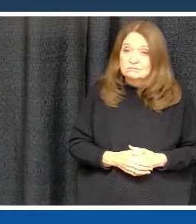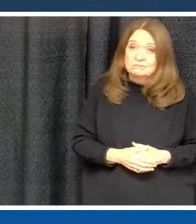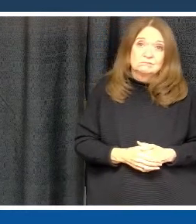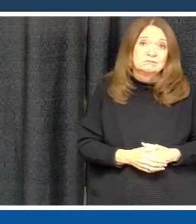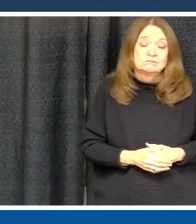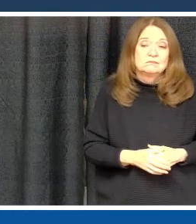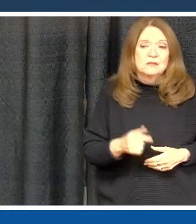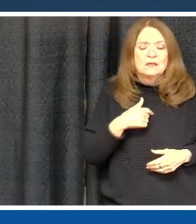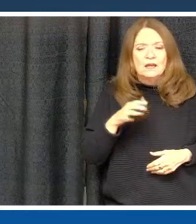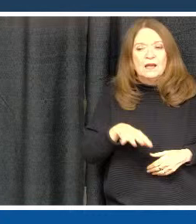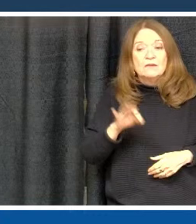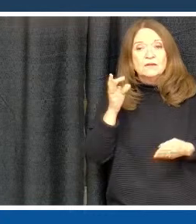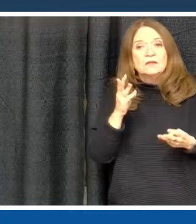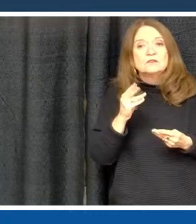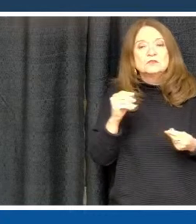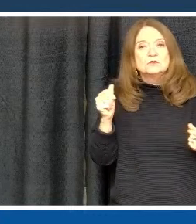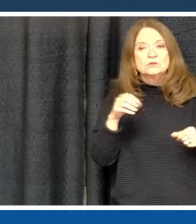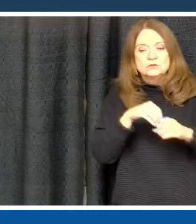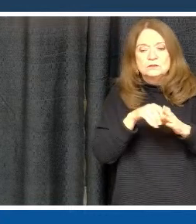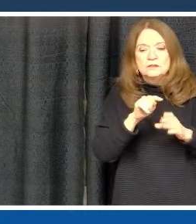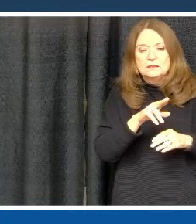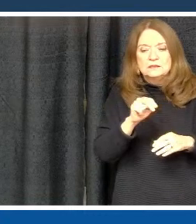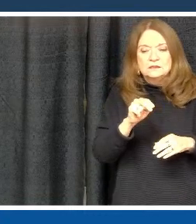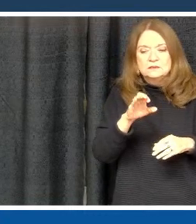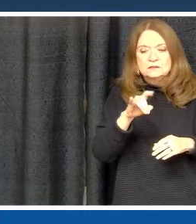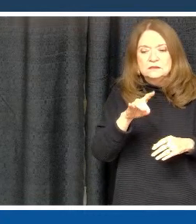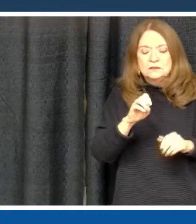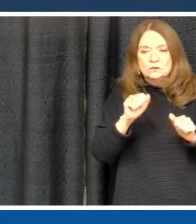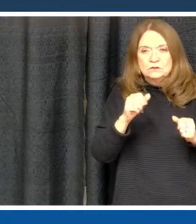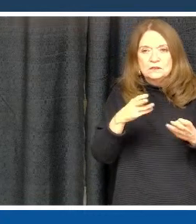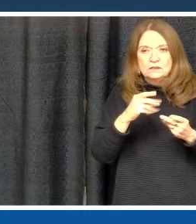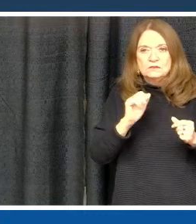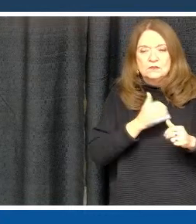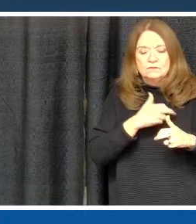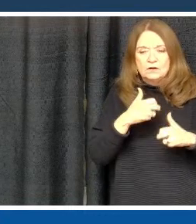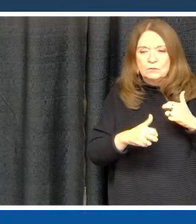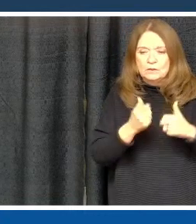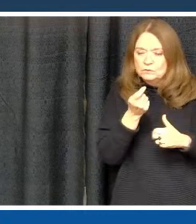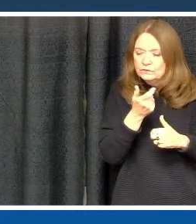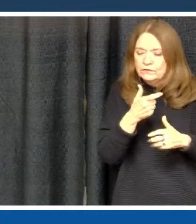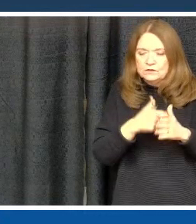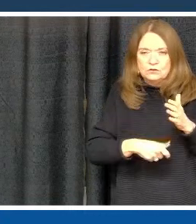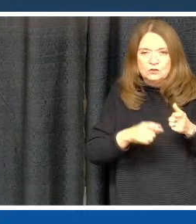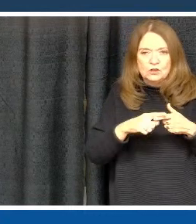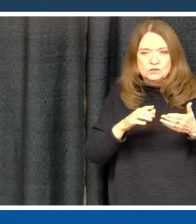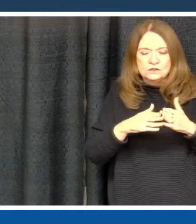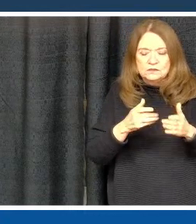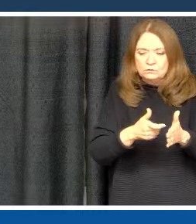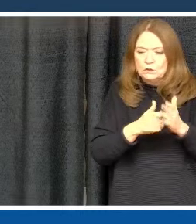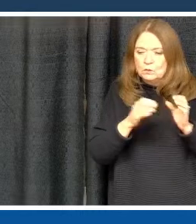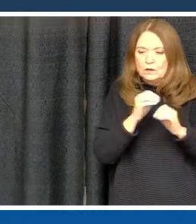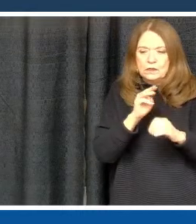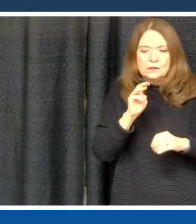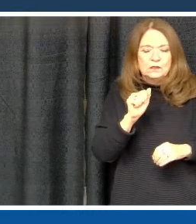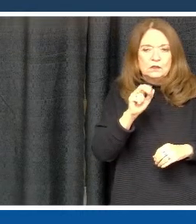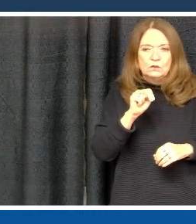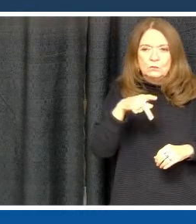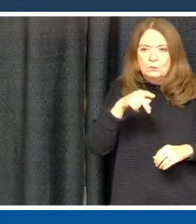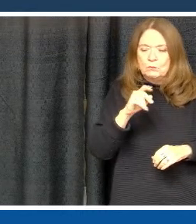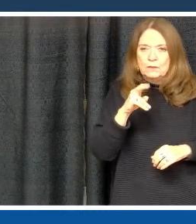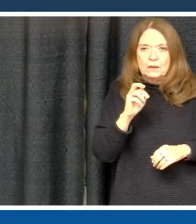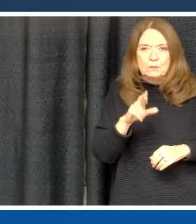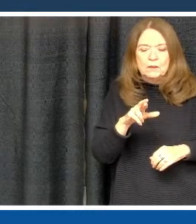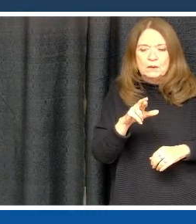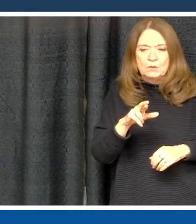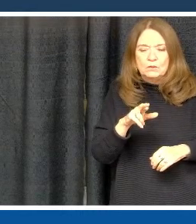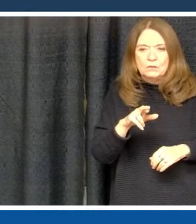I found a solution right in the Tennessee Code that can solve our problem with very little cost to the city, requiring no manpower from the force.